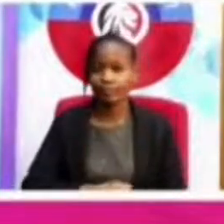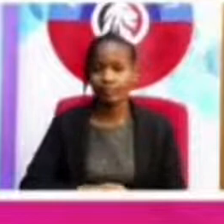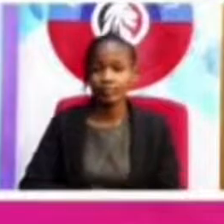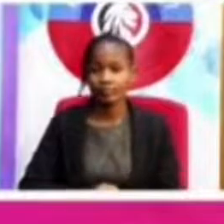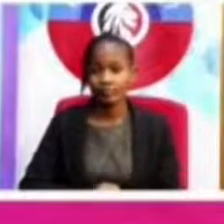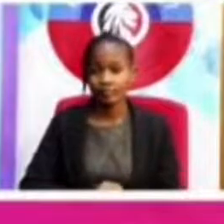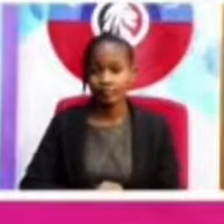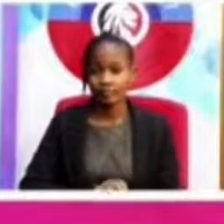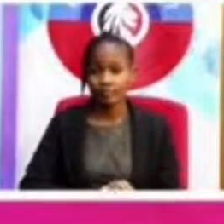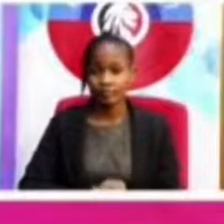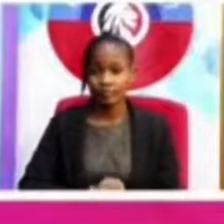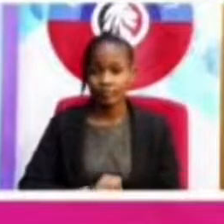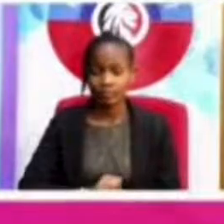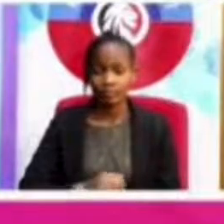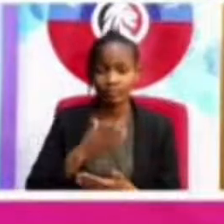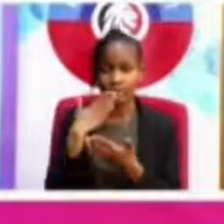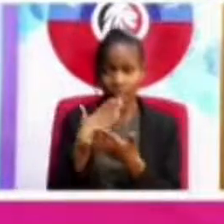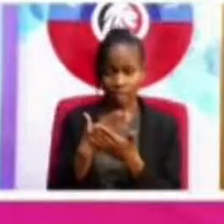Thank you.